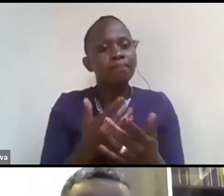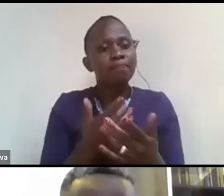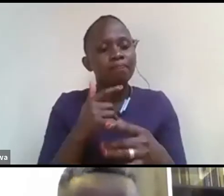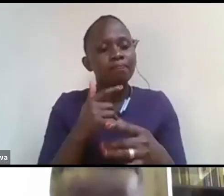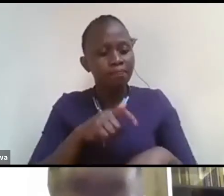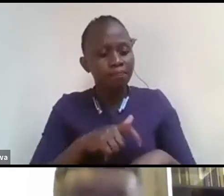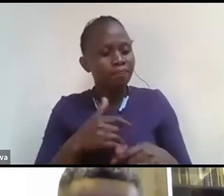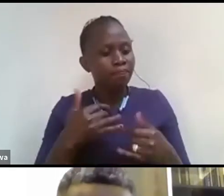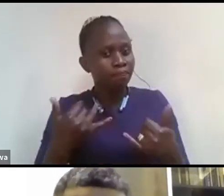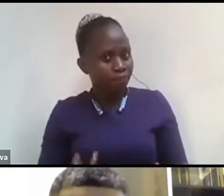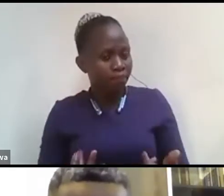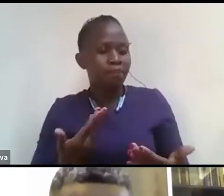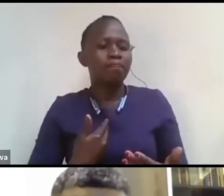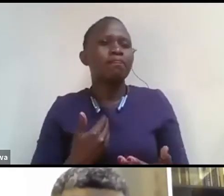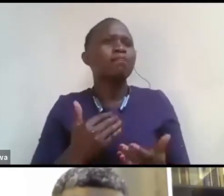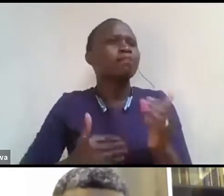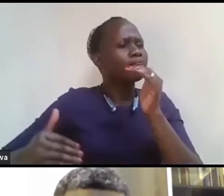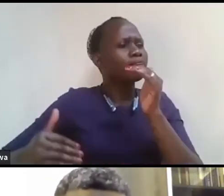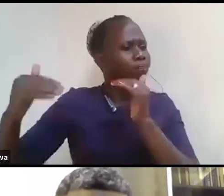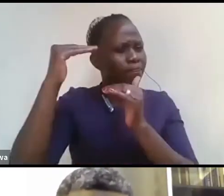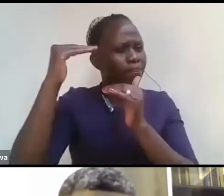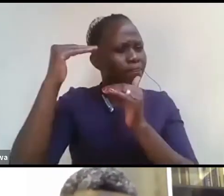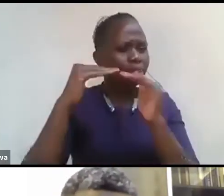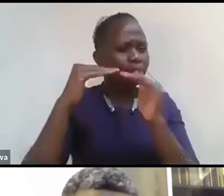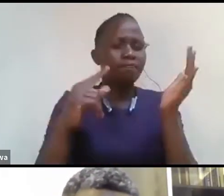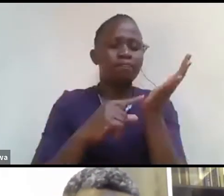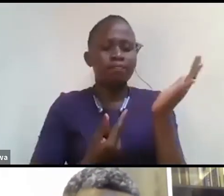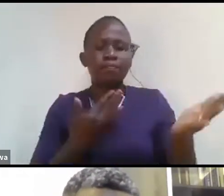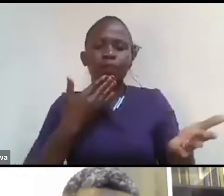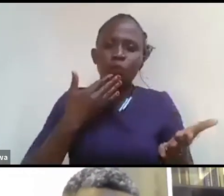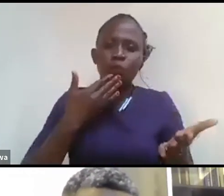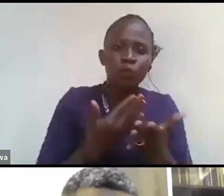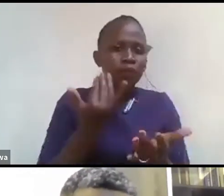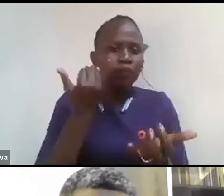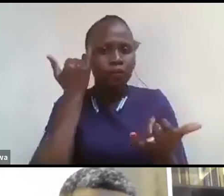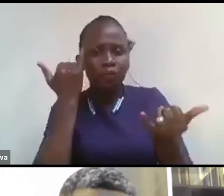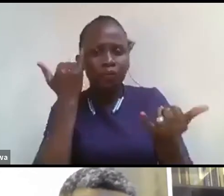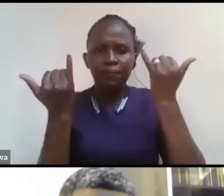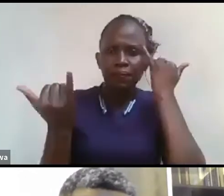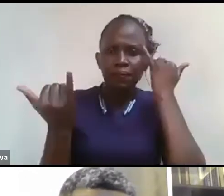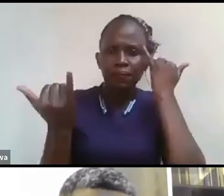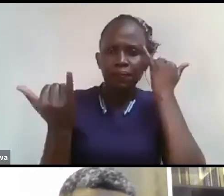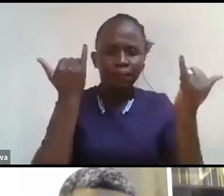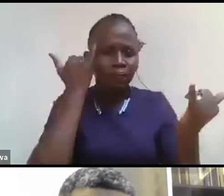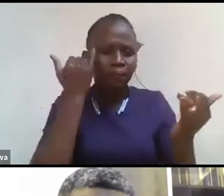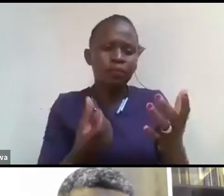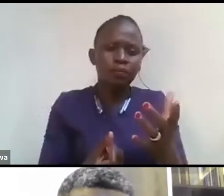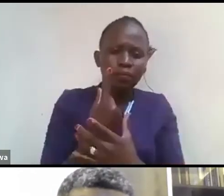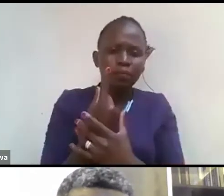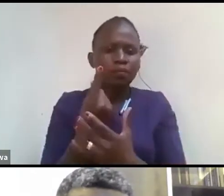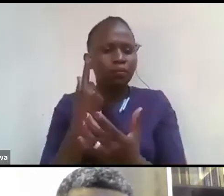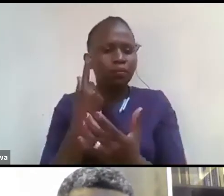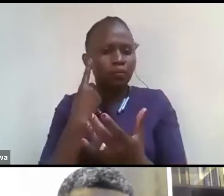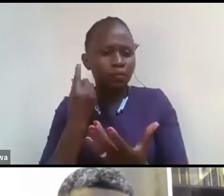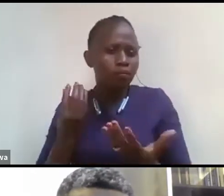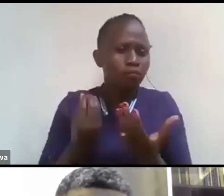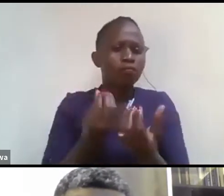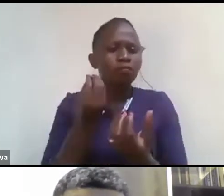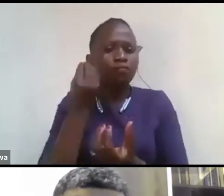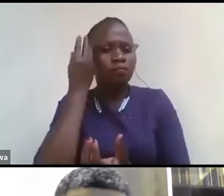ideas, opportunity for innovation. For instance, when you look at the stuff people are doing with stone, just